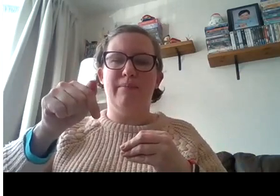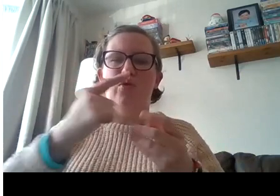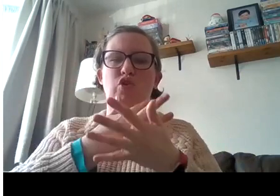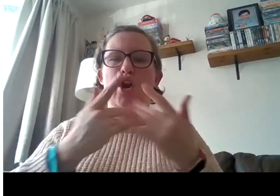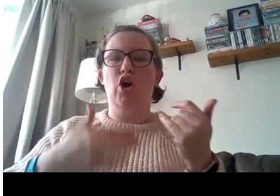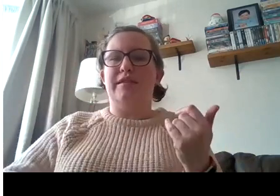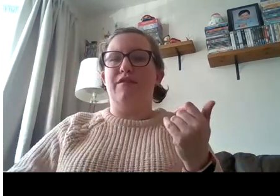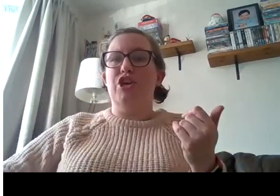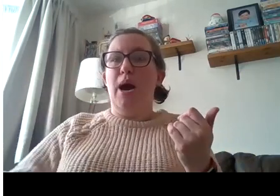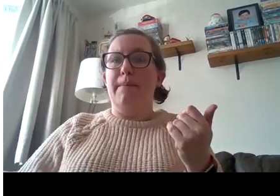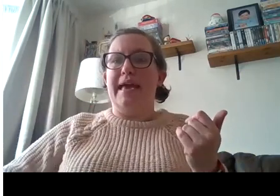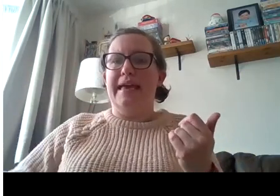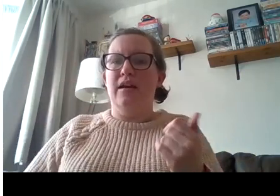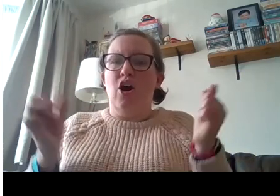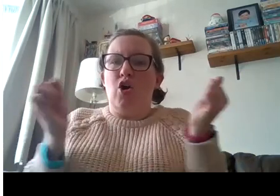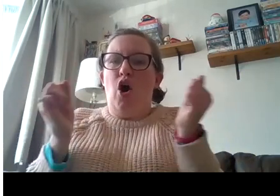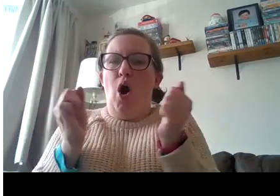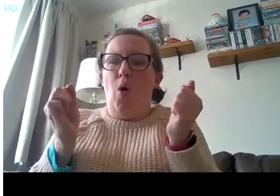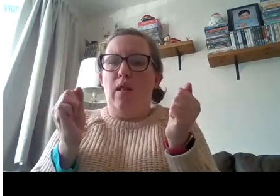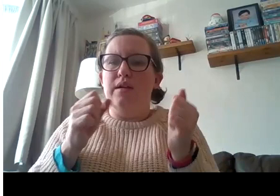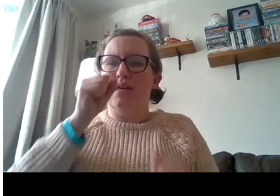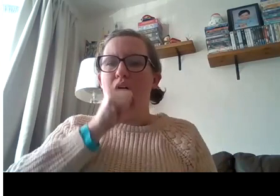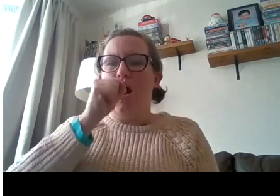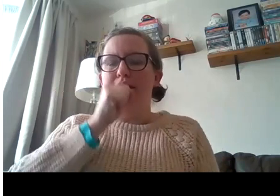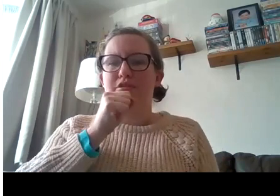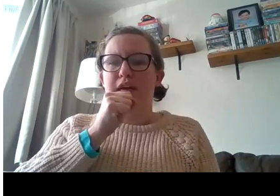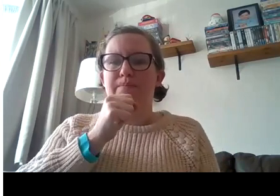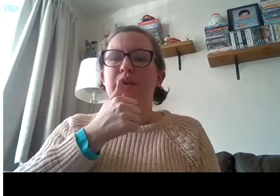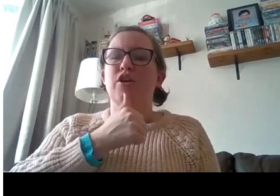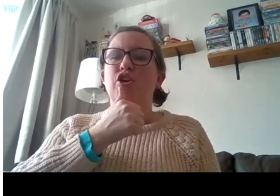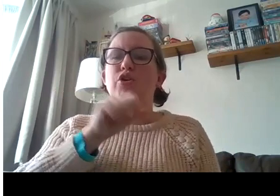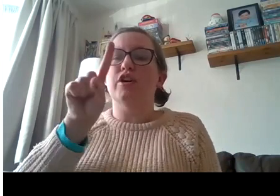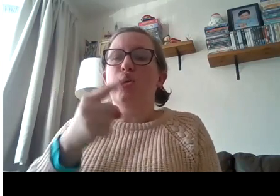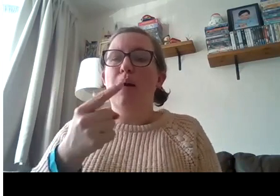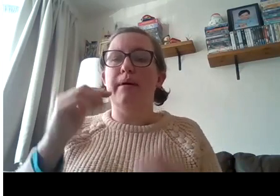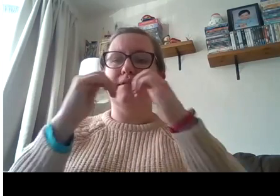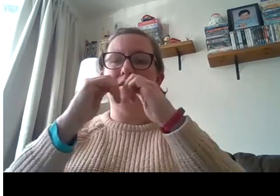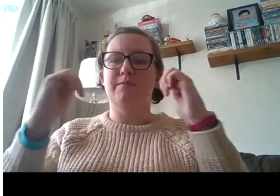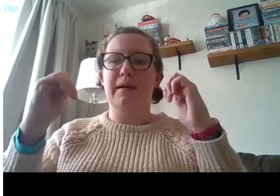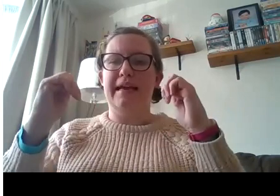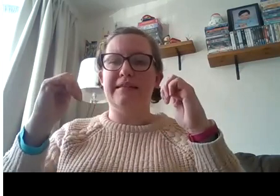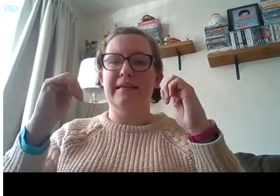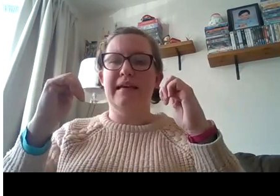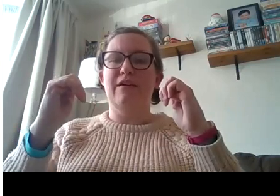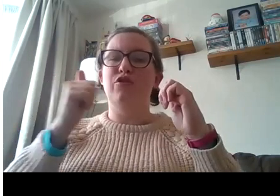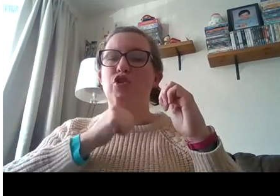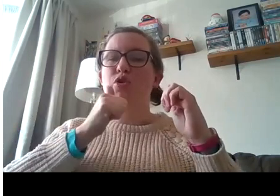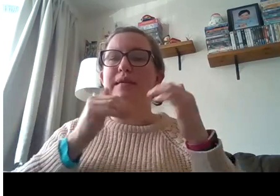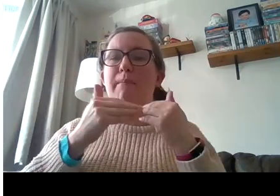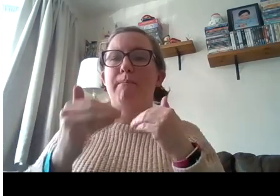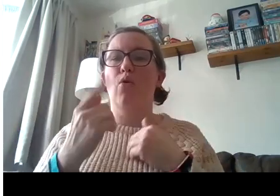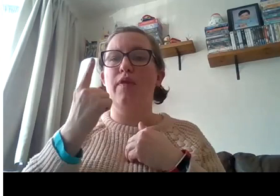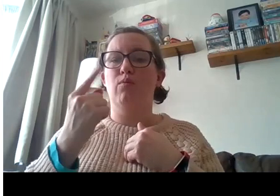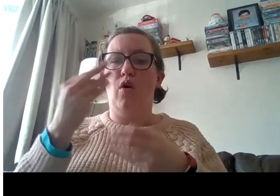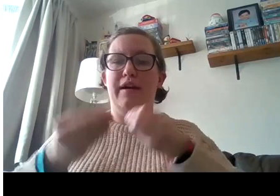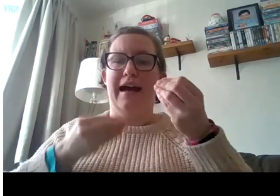you an example. So lots of yummy, cold ice cream. You use a comma to split if you're